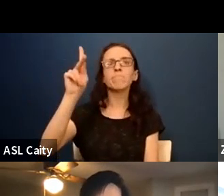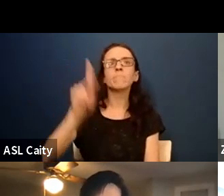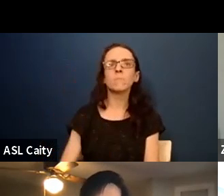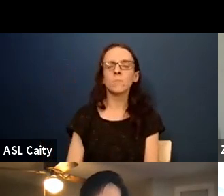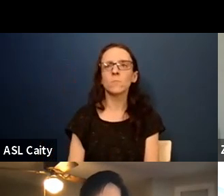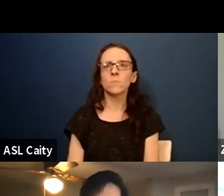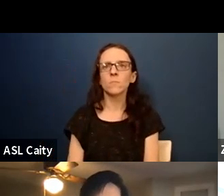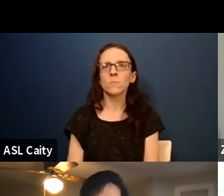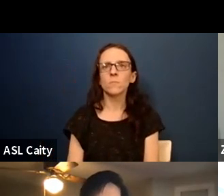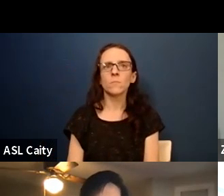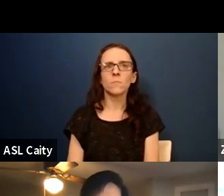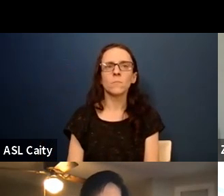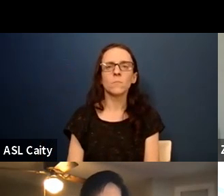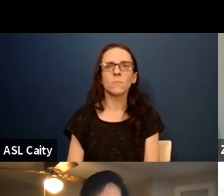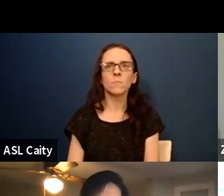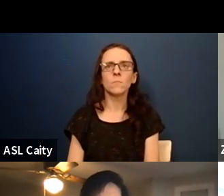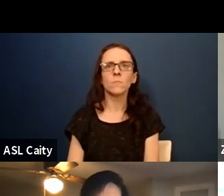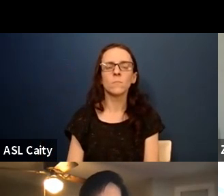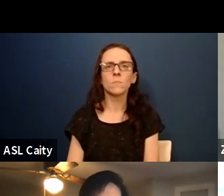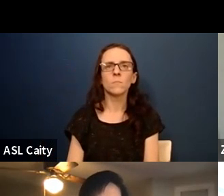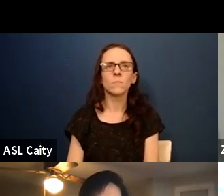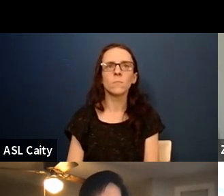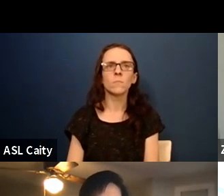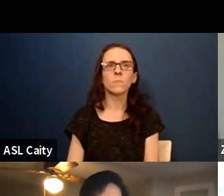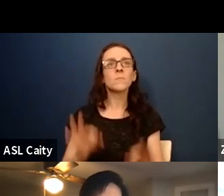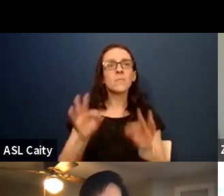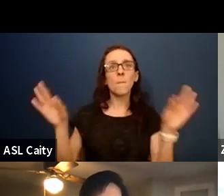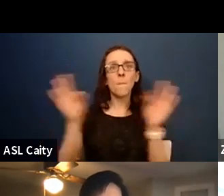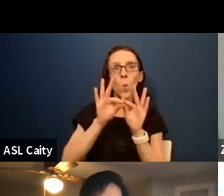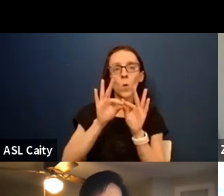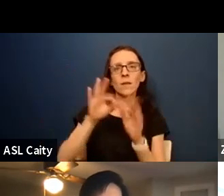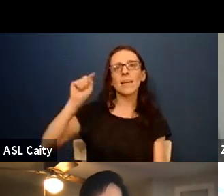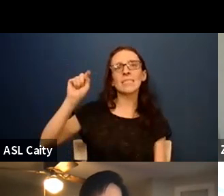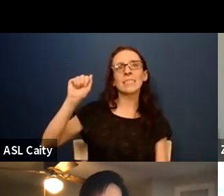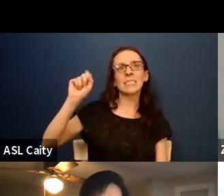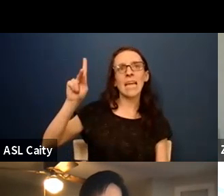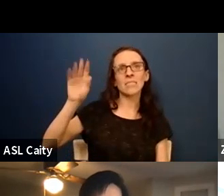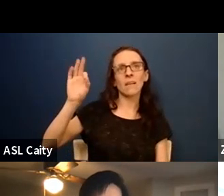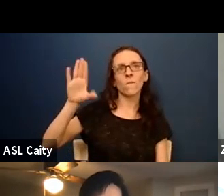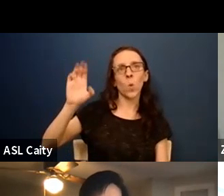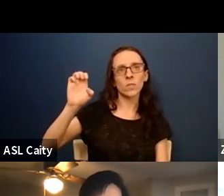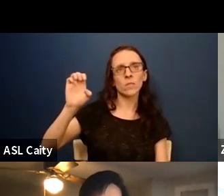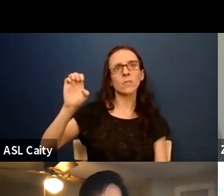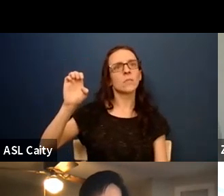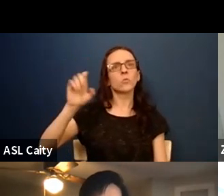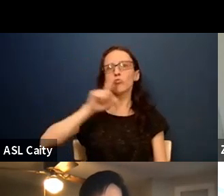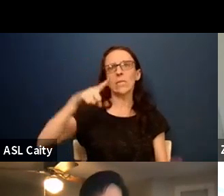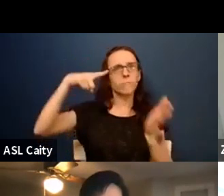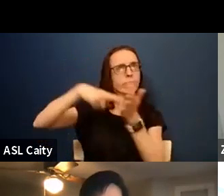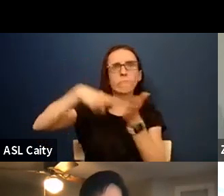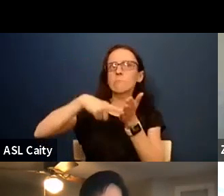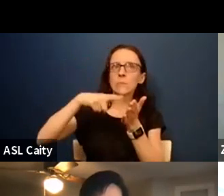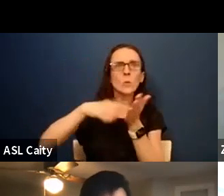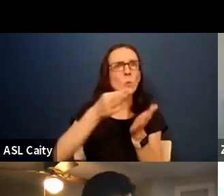It is imperative that the task force no later than as soon as possible gets